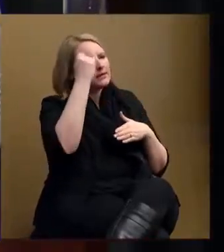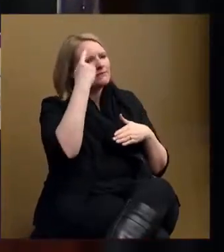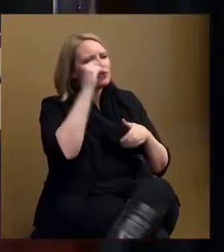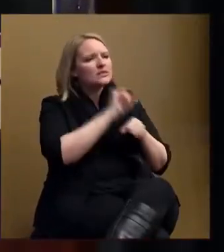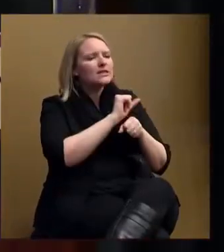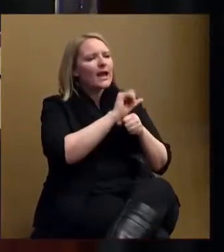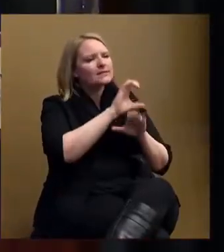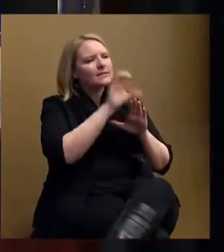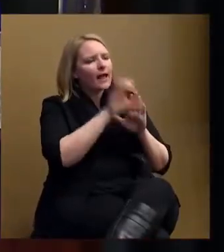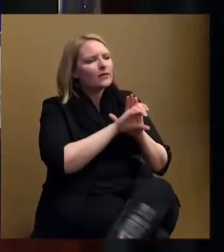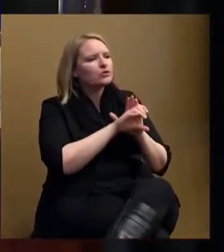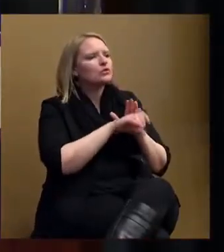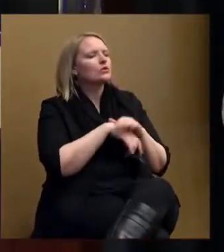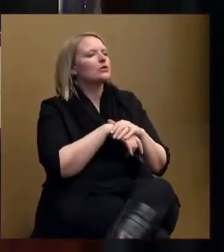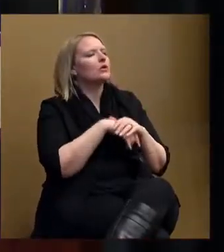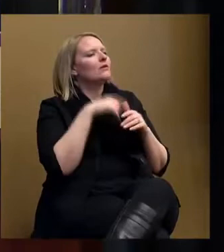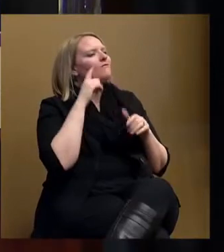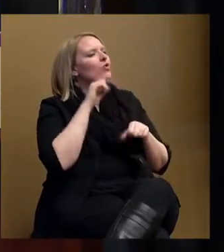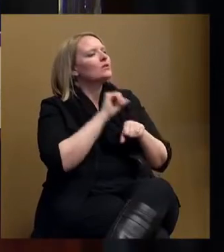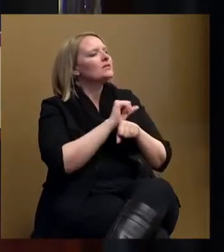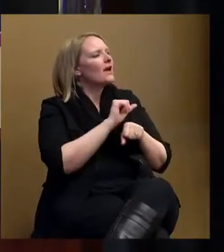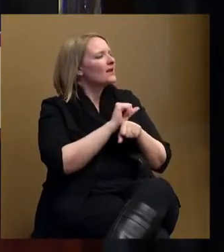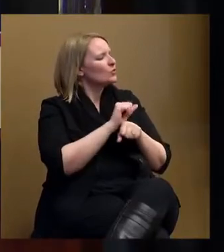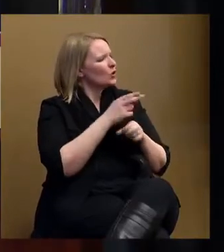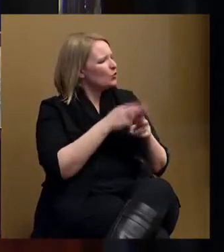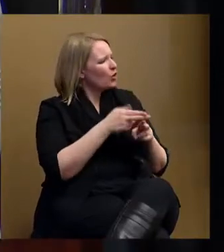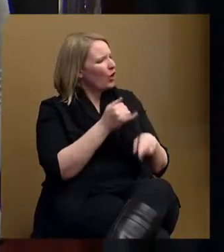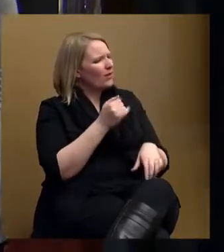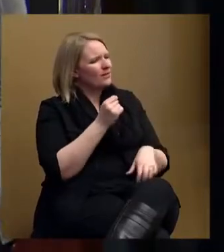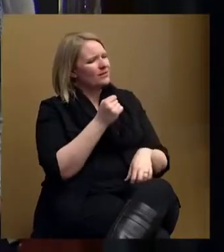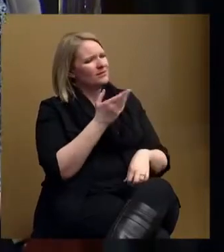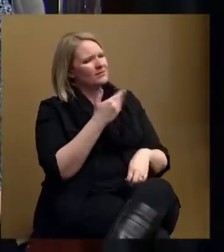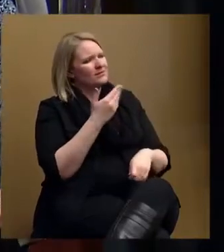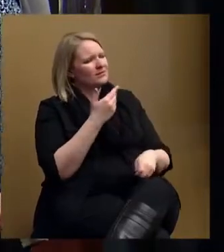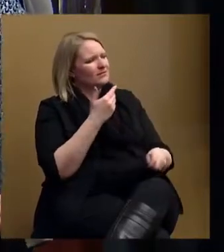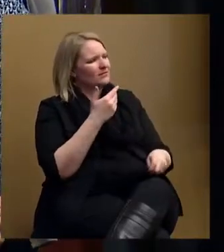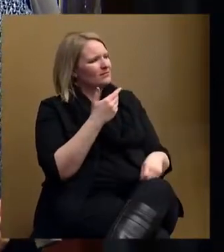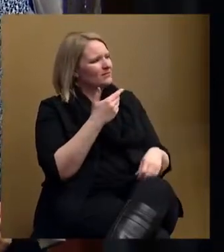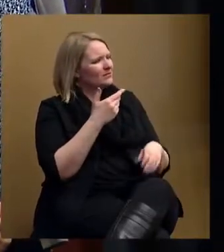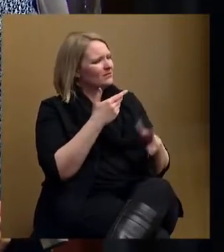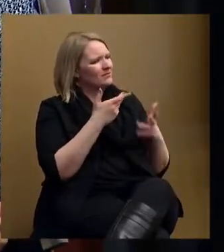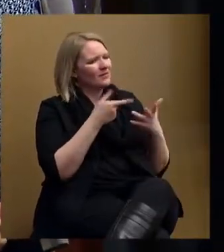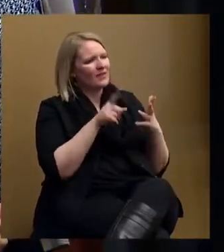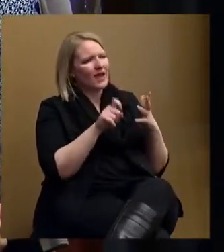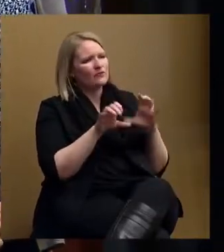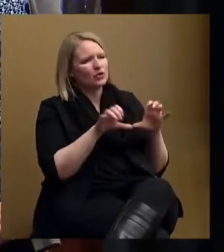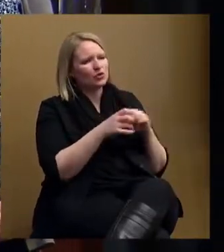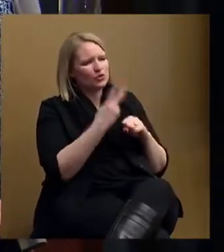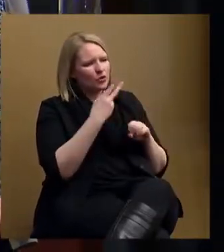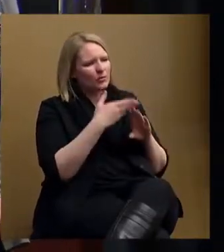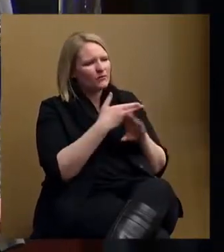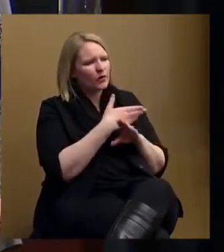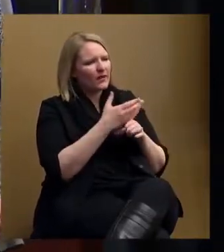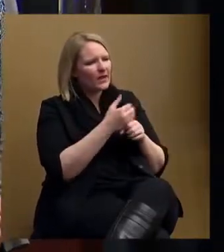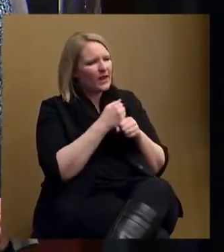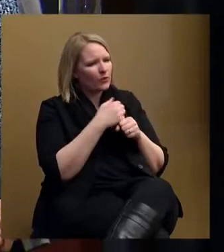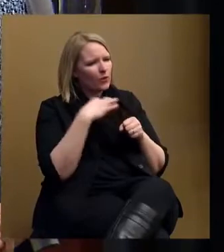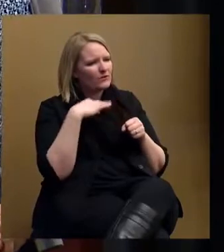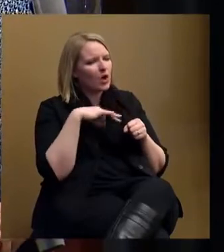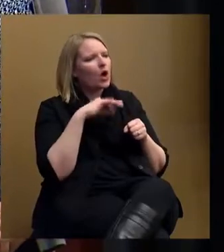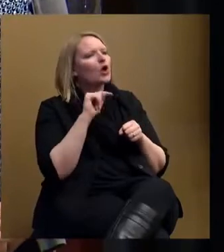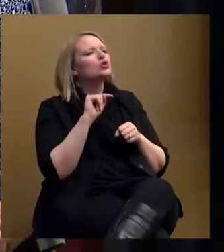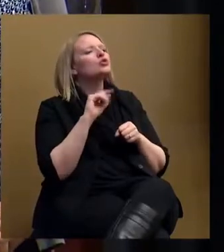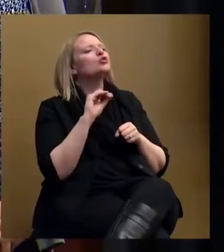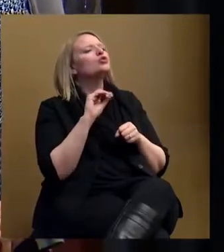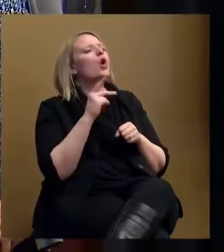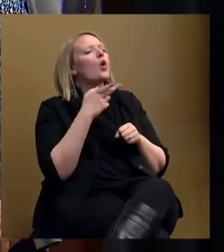and for those task, what do you call those things with like the pennies on them and they have to do 2 before they get their reinforcer? Hello, token